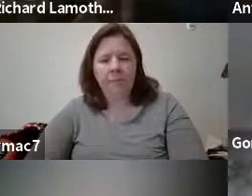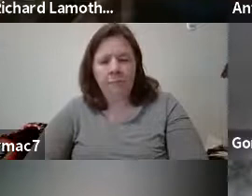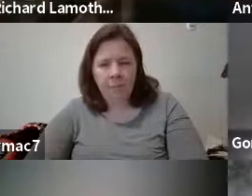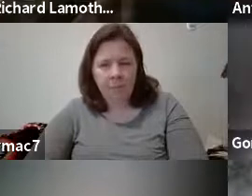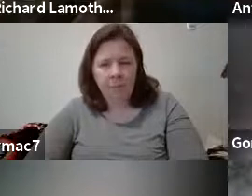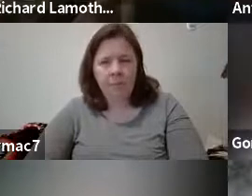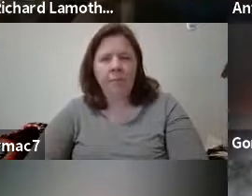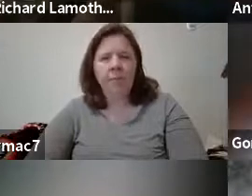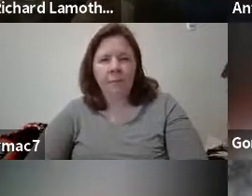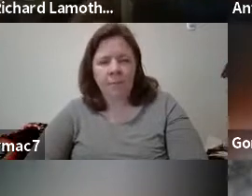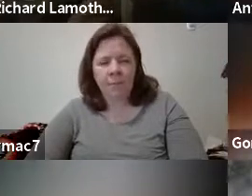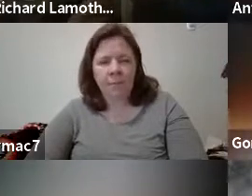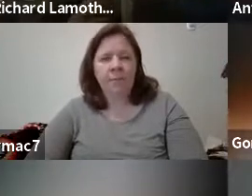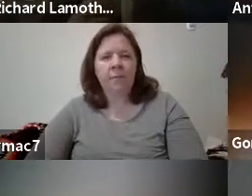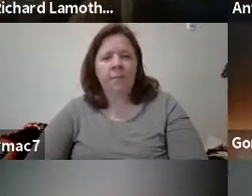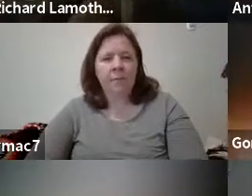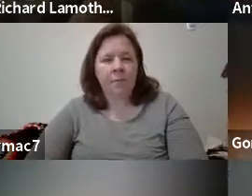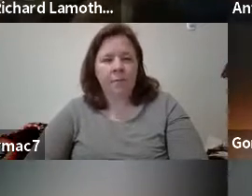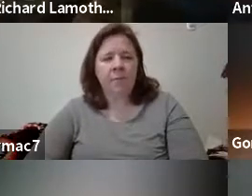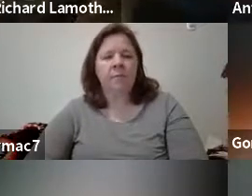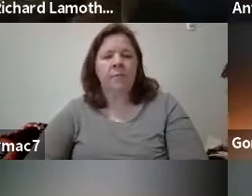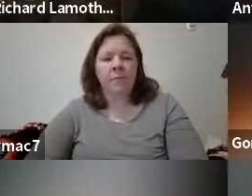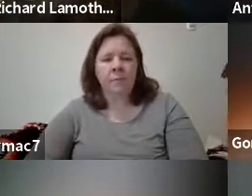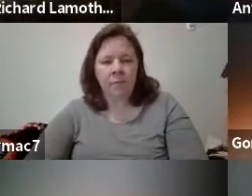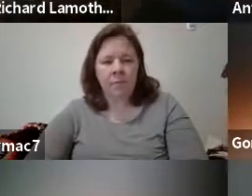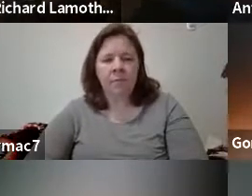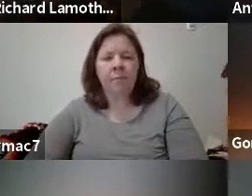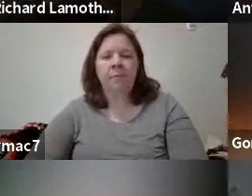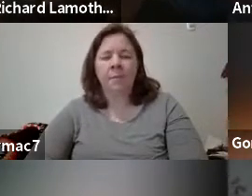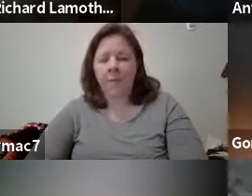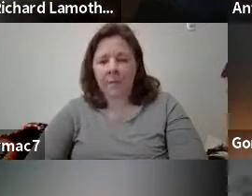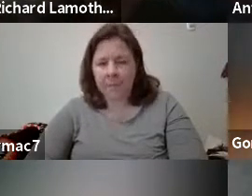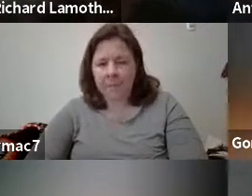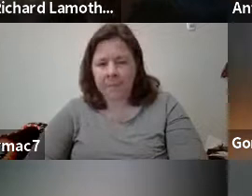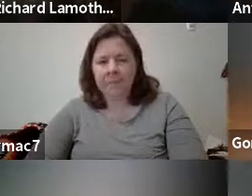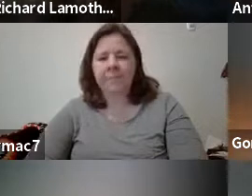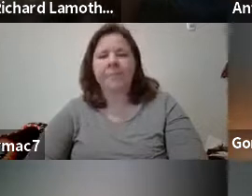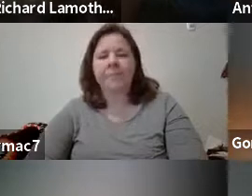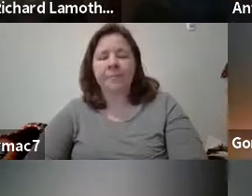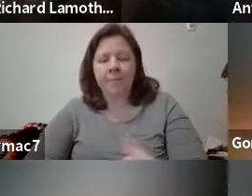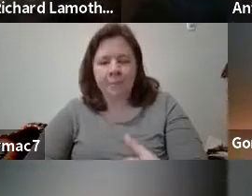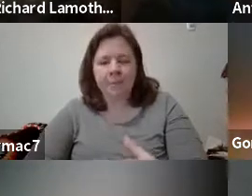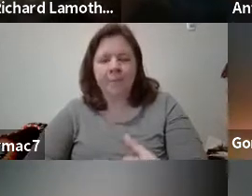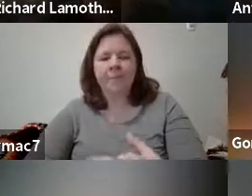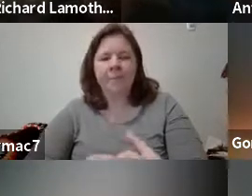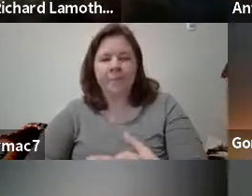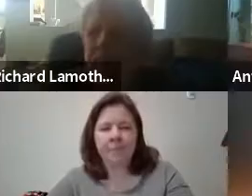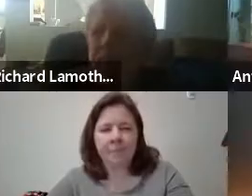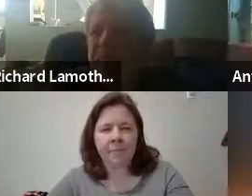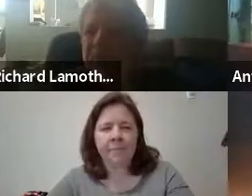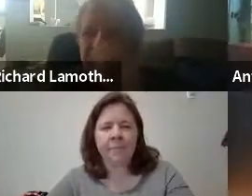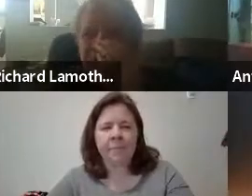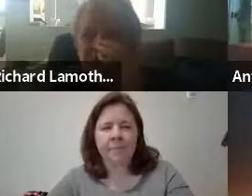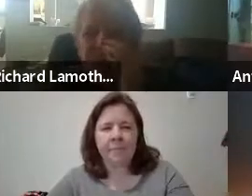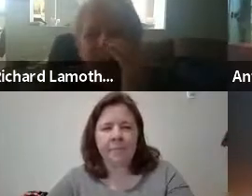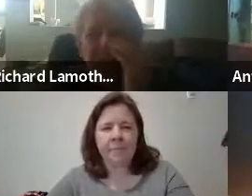Stephen Watson are so passionate about the business. And I just love what they say and what they do. And they are just so